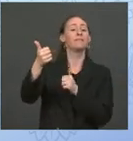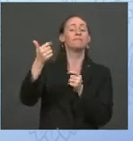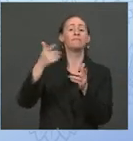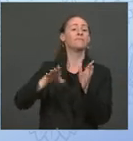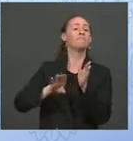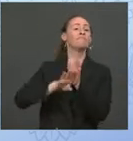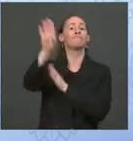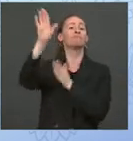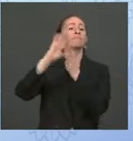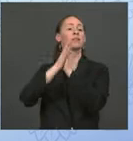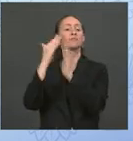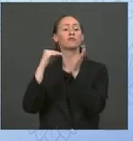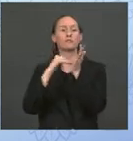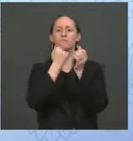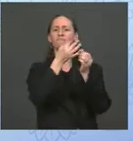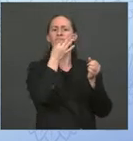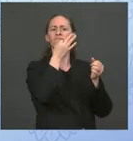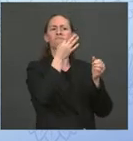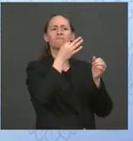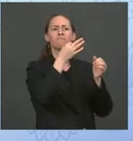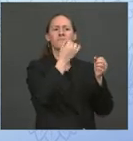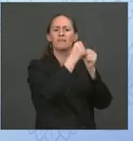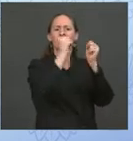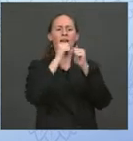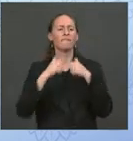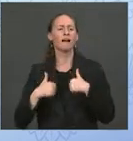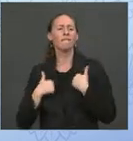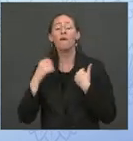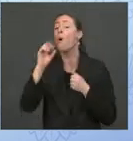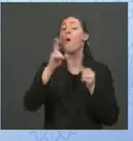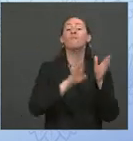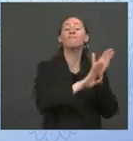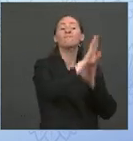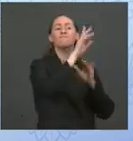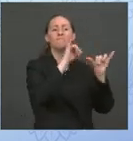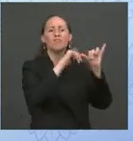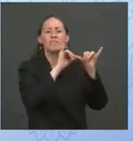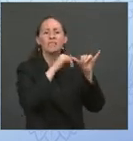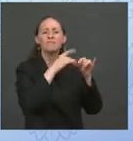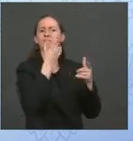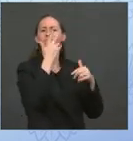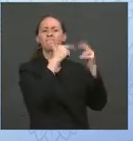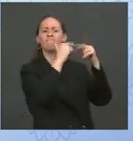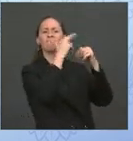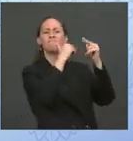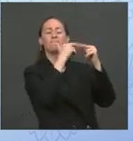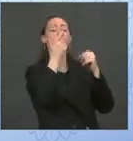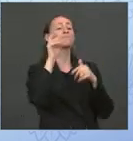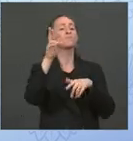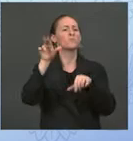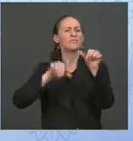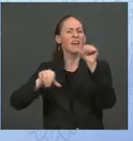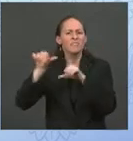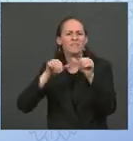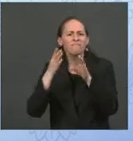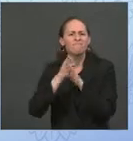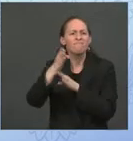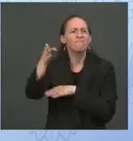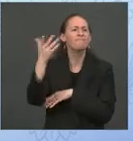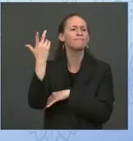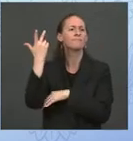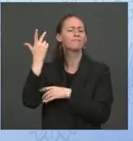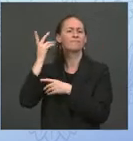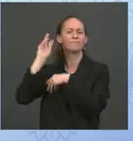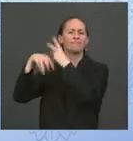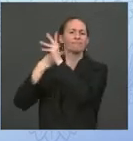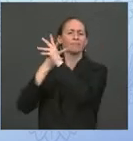or architects building our cities, or scientists working to solve global challenges.